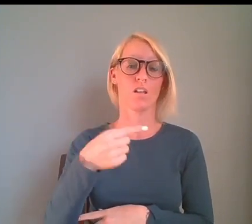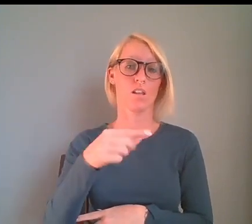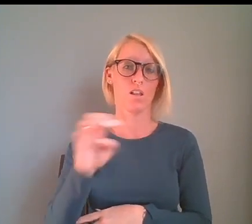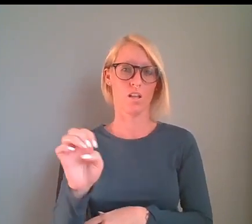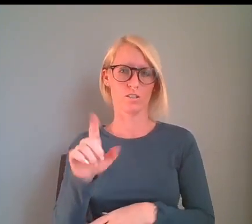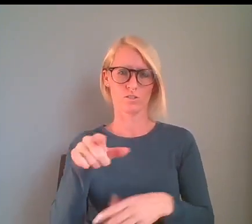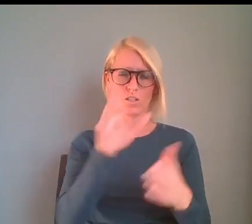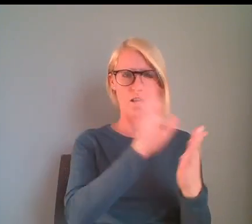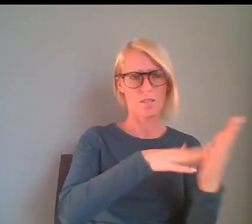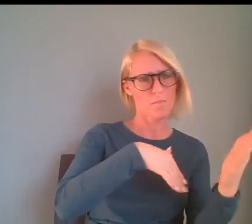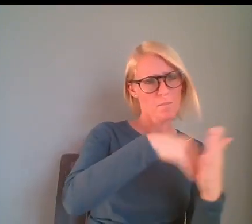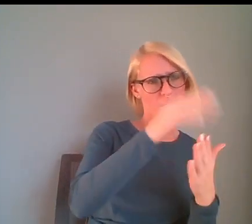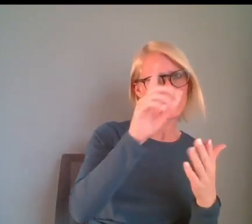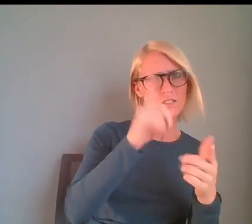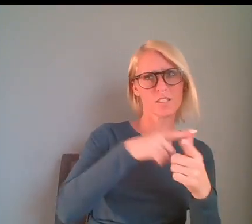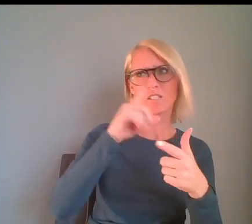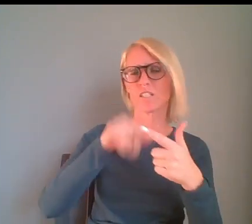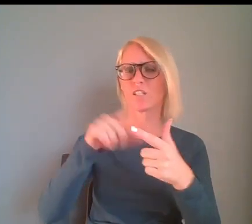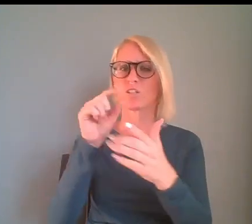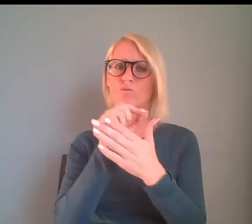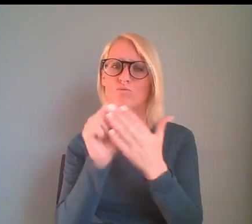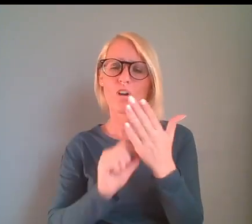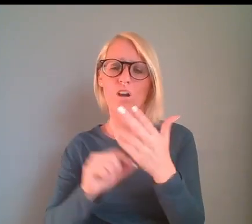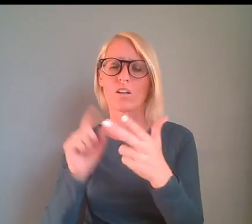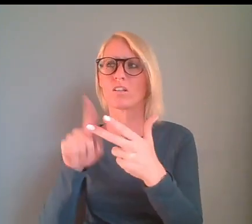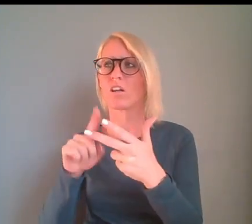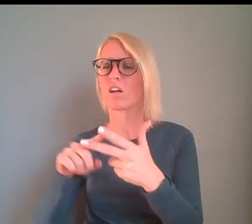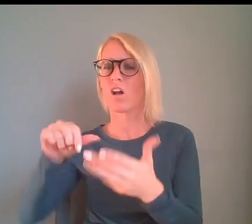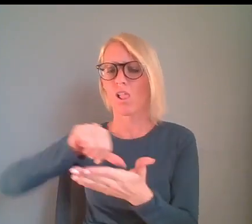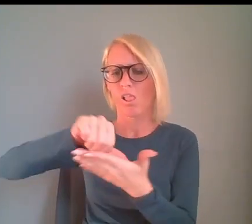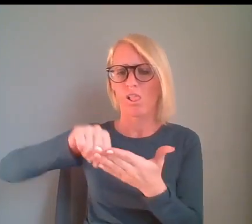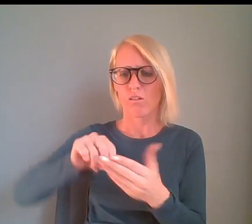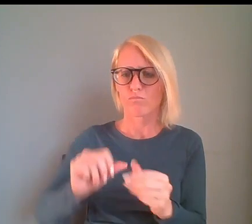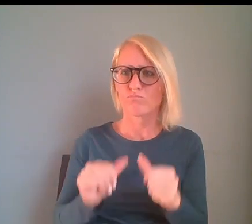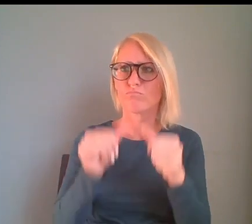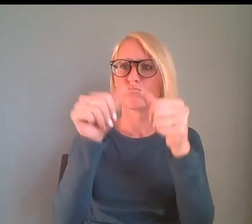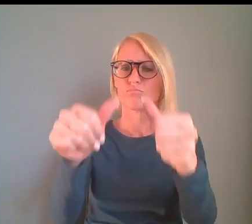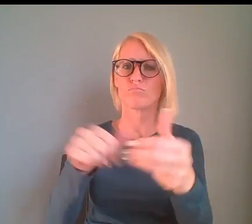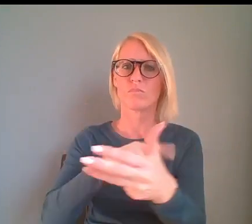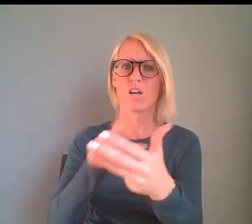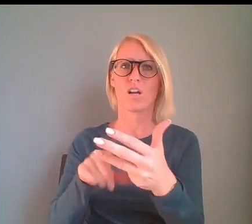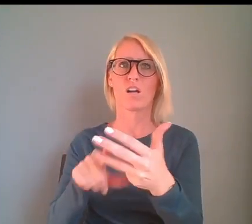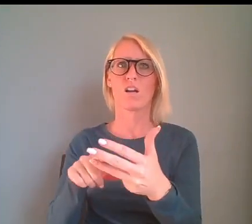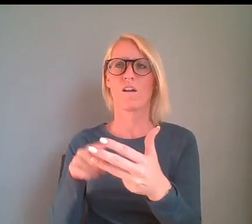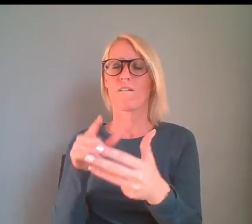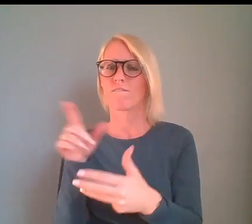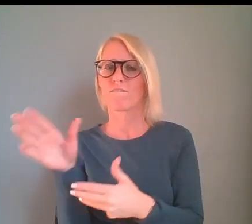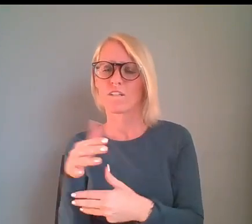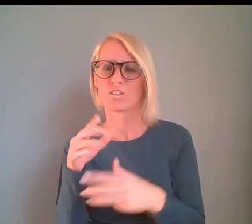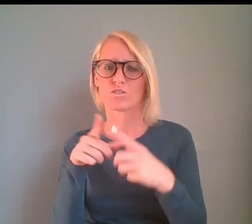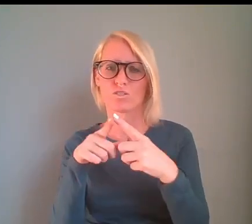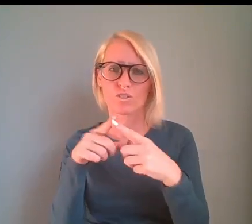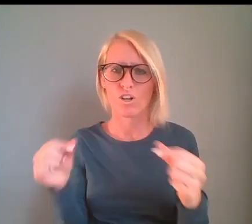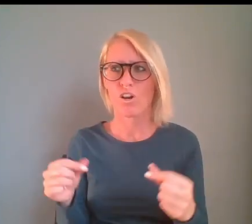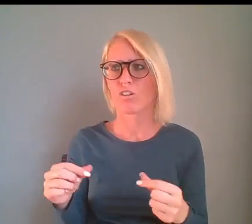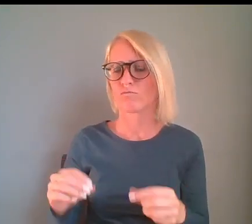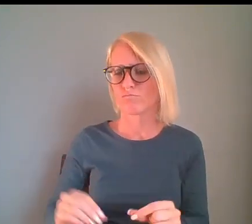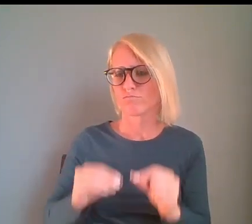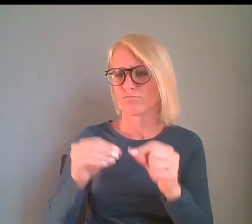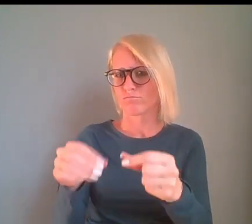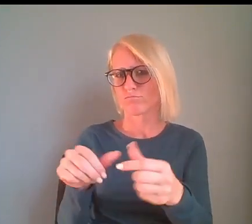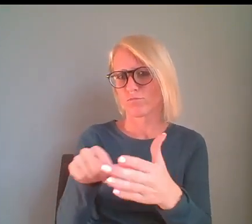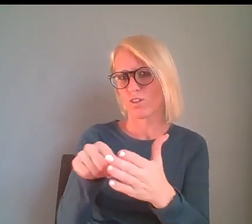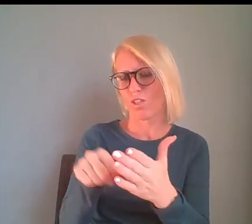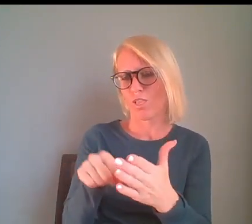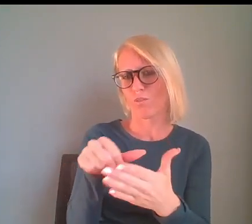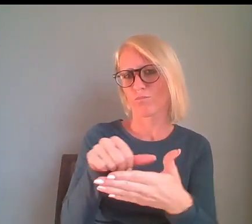painting, it's a drawing. I've glued stuff on there. I have these antique fish cards that I really love that you can see in the bottom right.